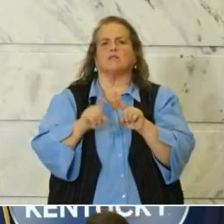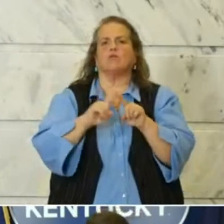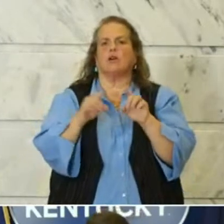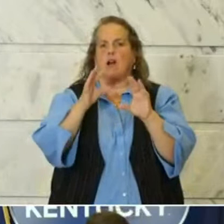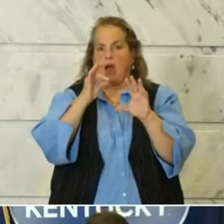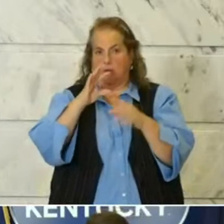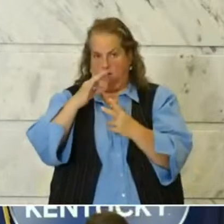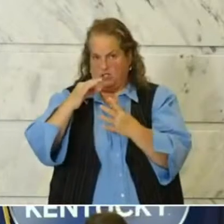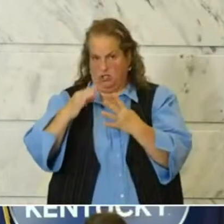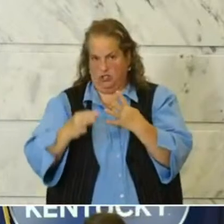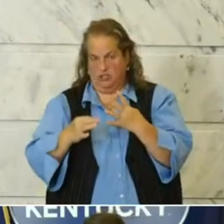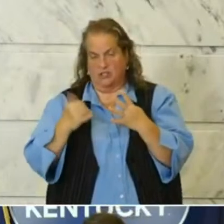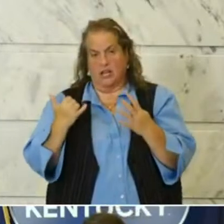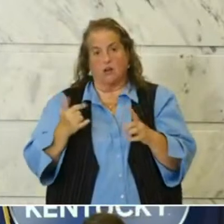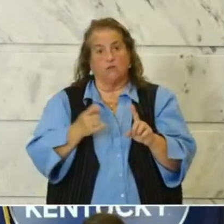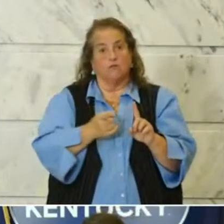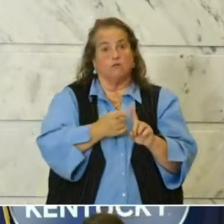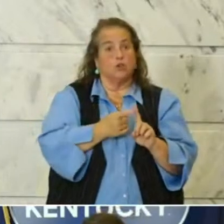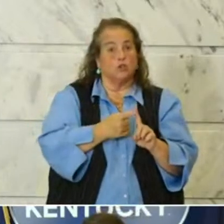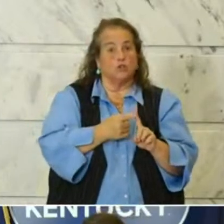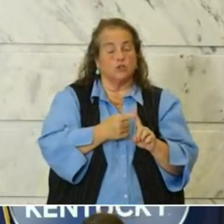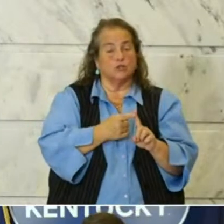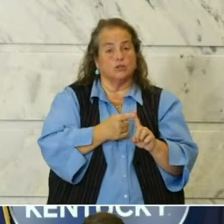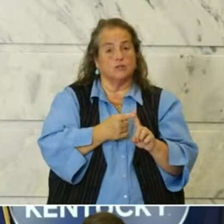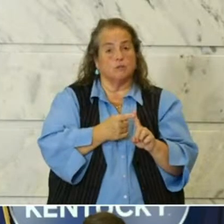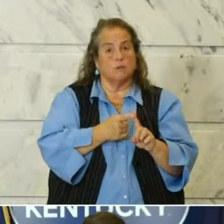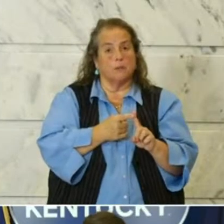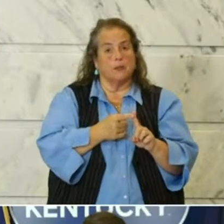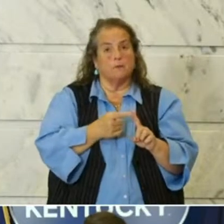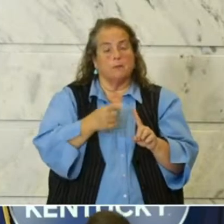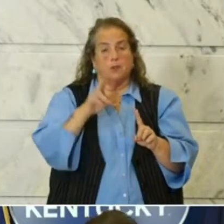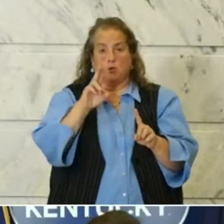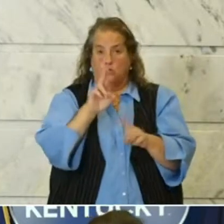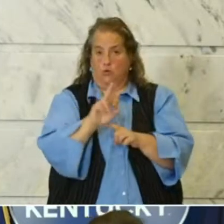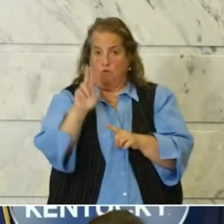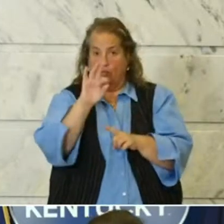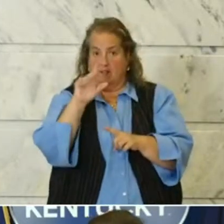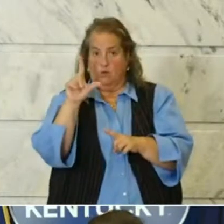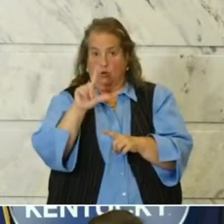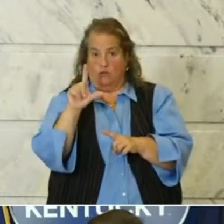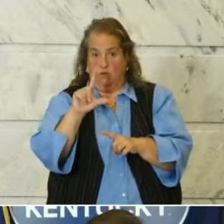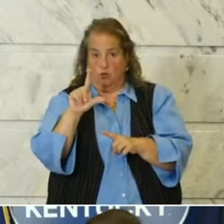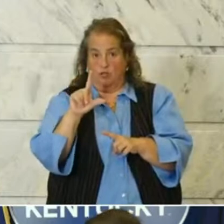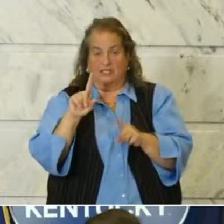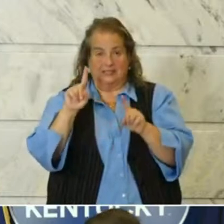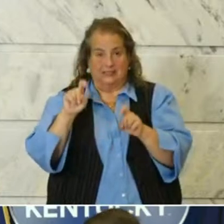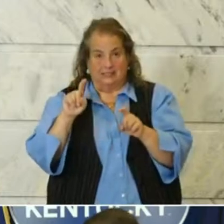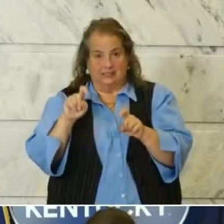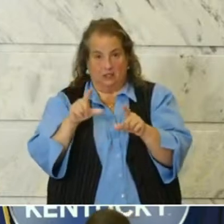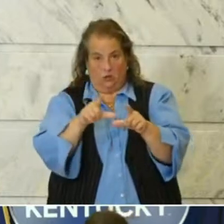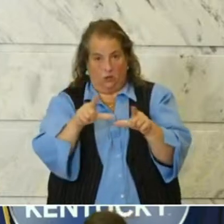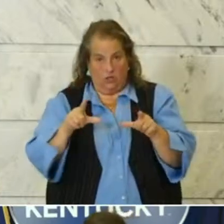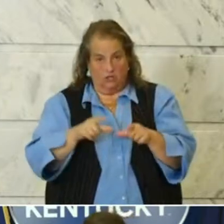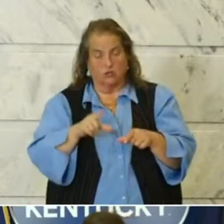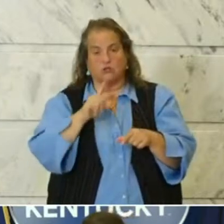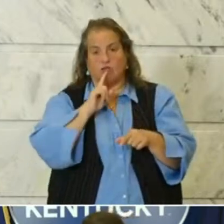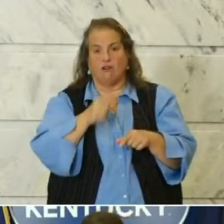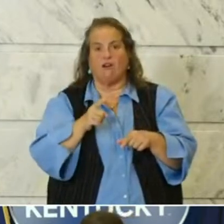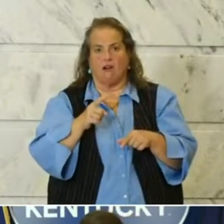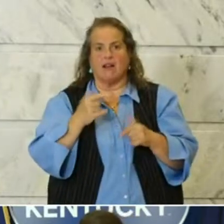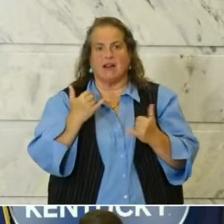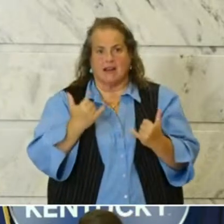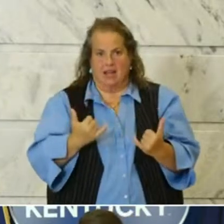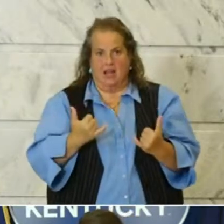options. First, the U of L testing locations are